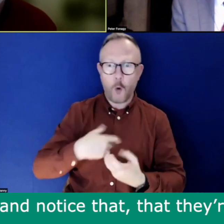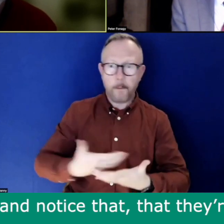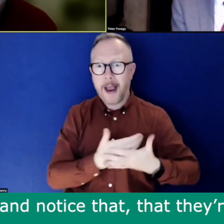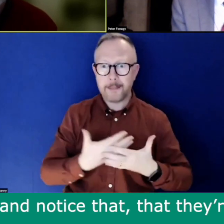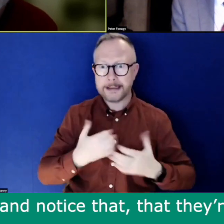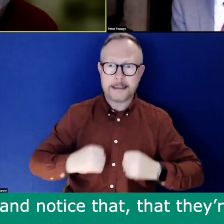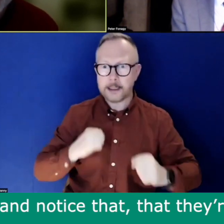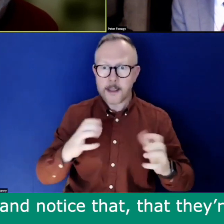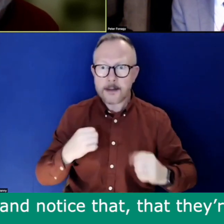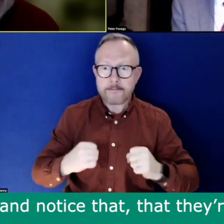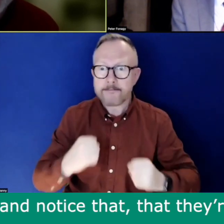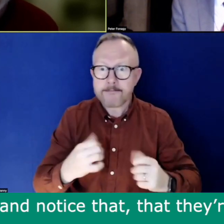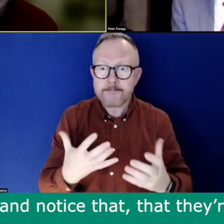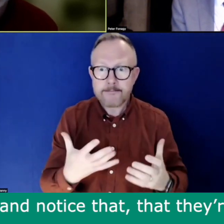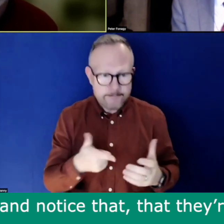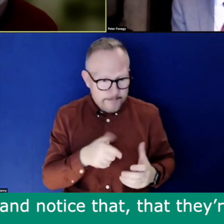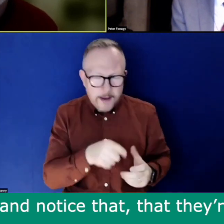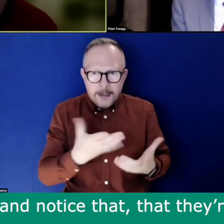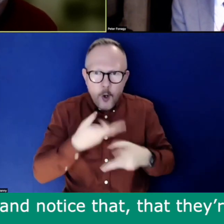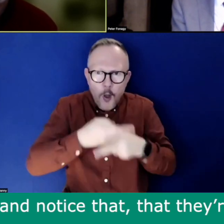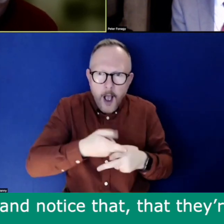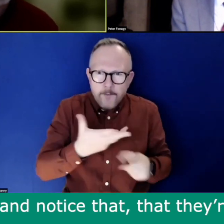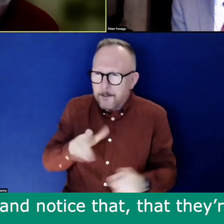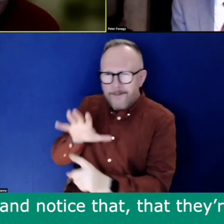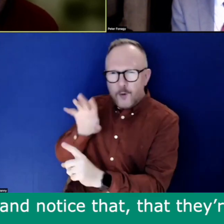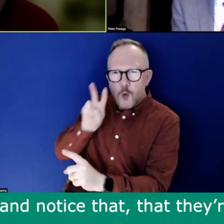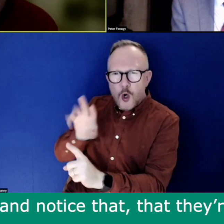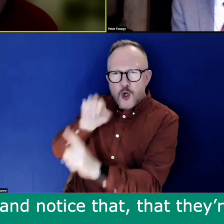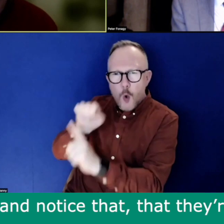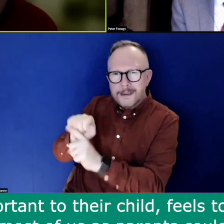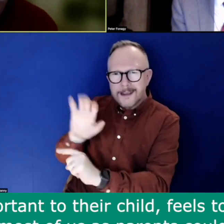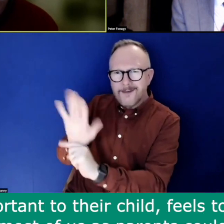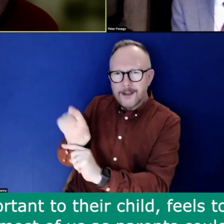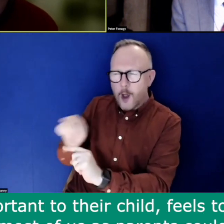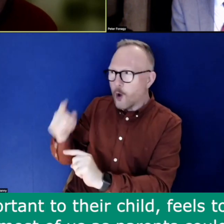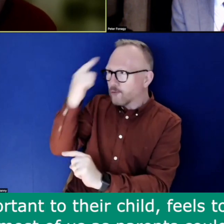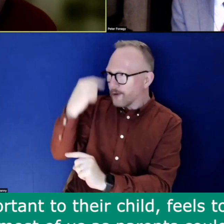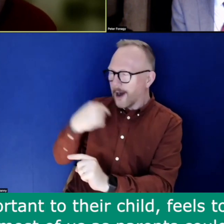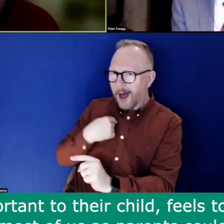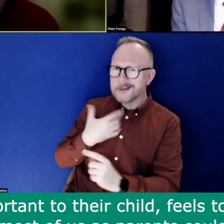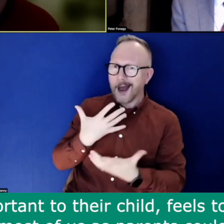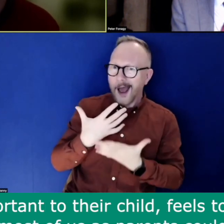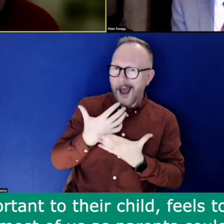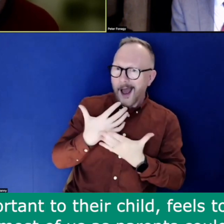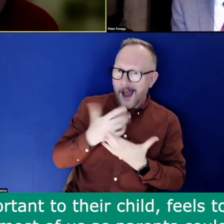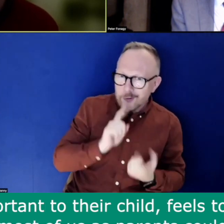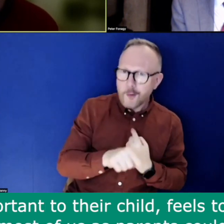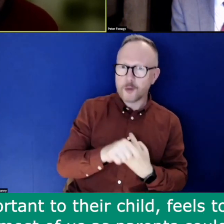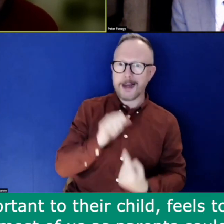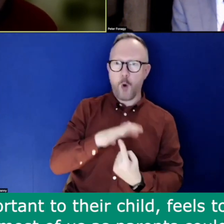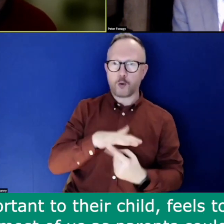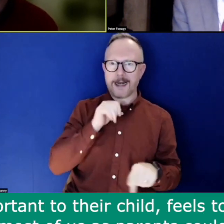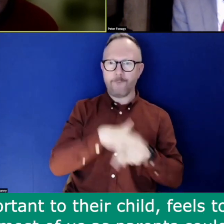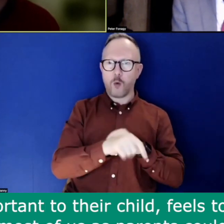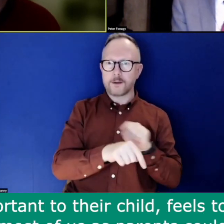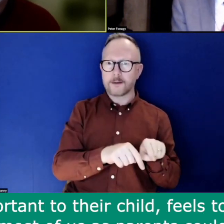to have that and see that and notice that they're important to their child and what they do is important to their child, feels to me like a